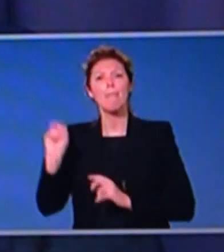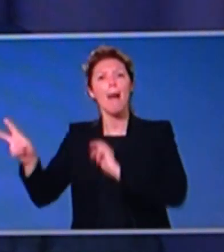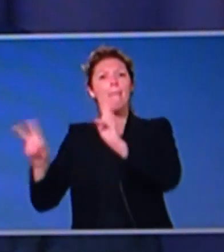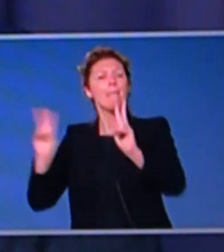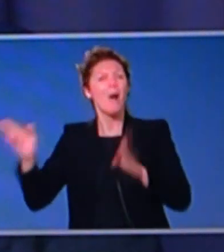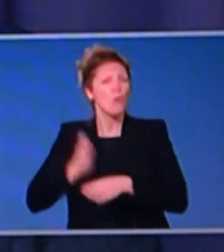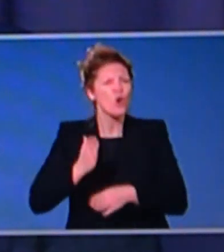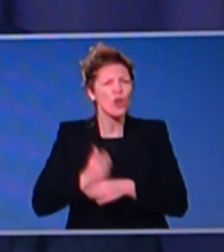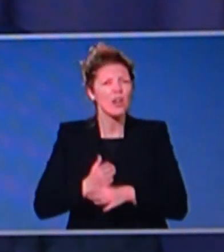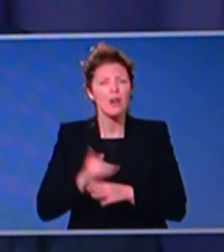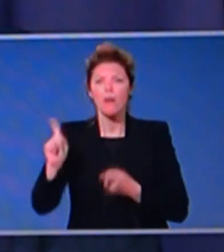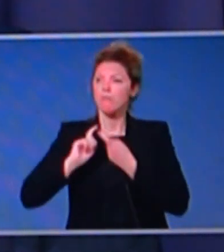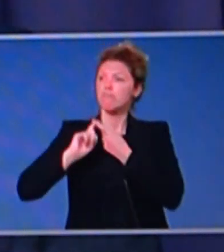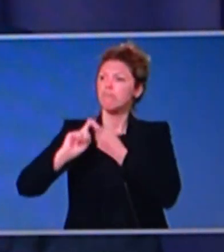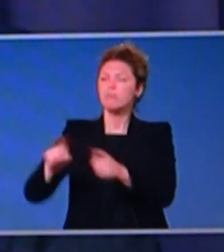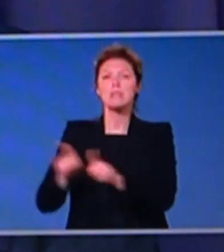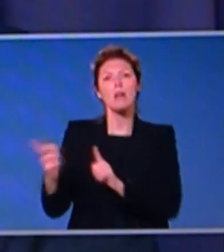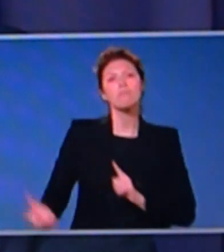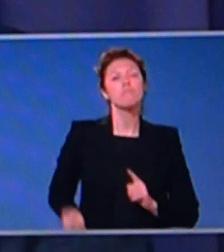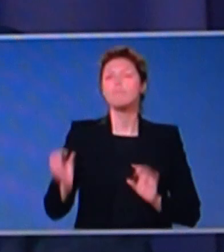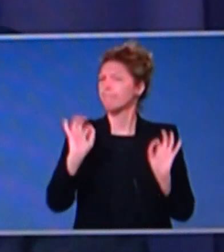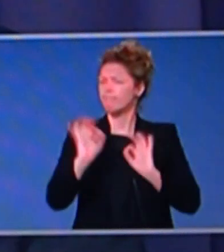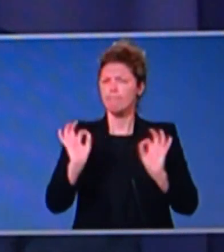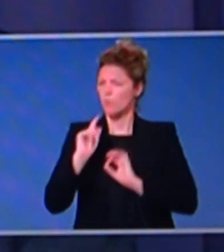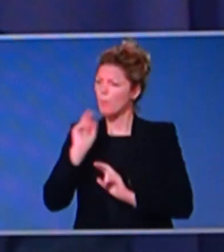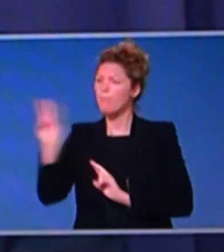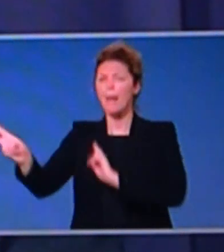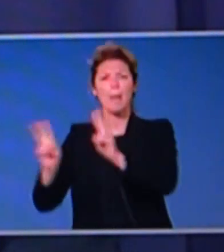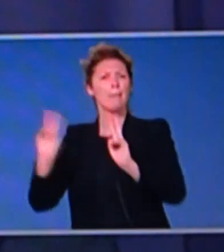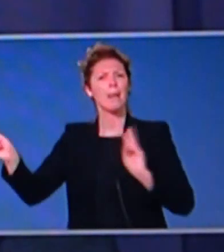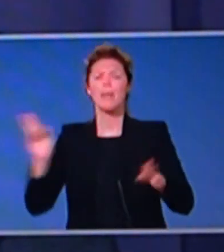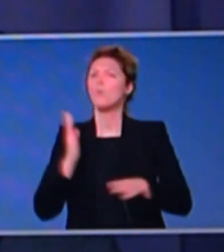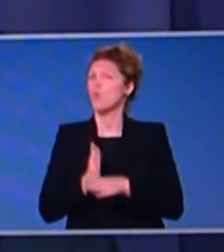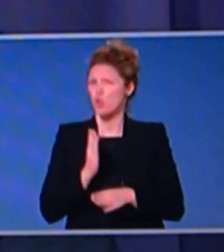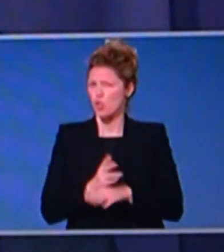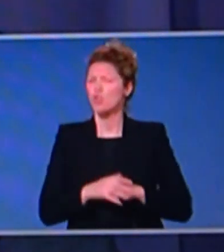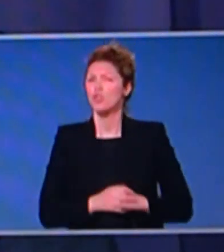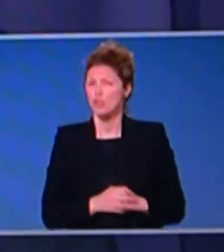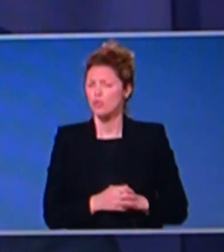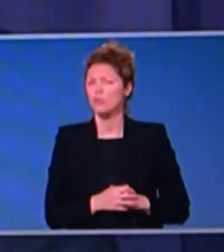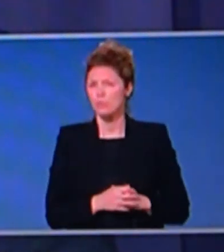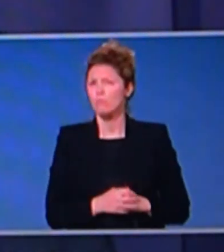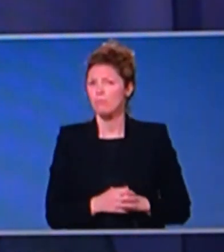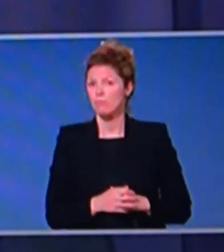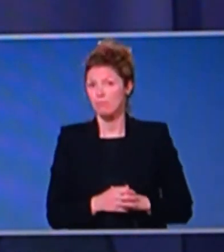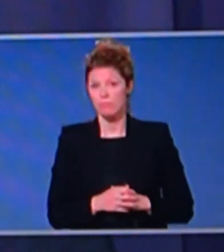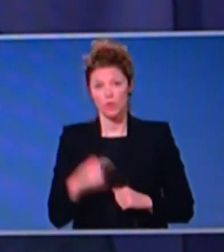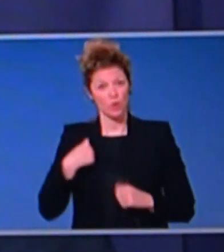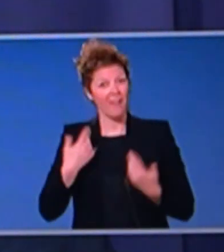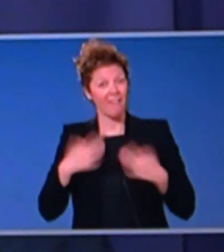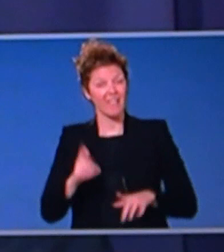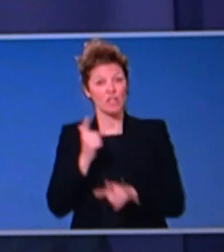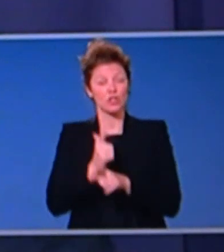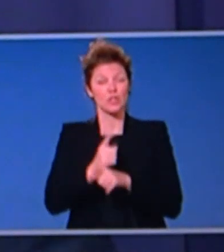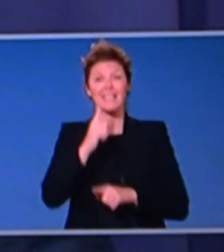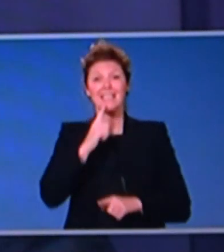off those income supports and back into employment. And to do that, it means, as I started this press conference by saying,